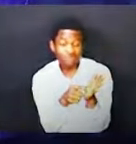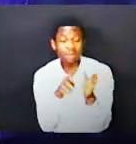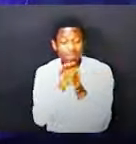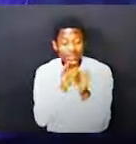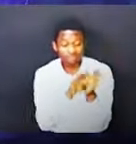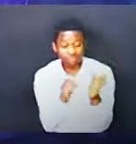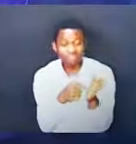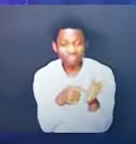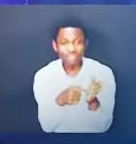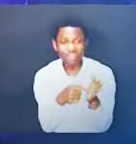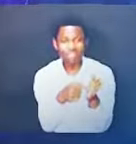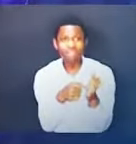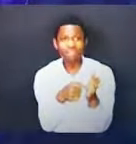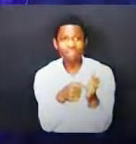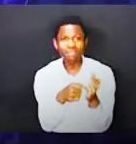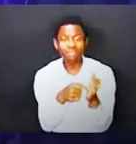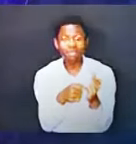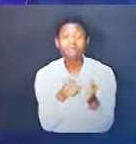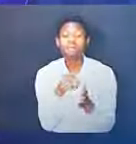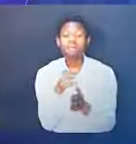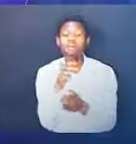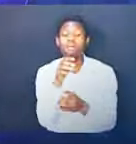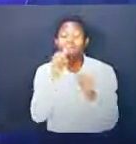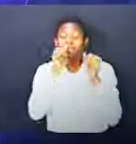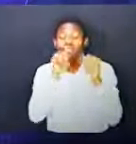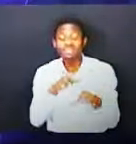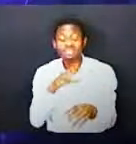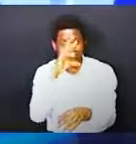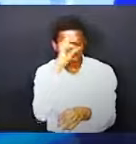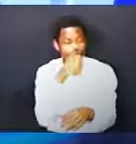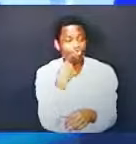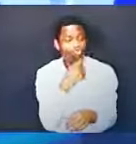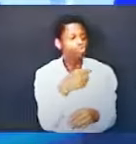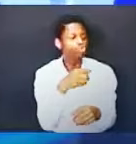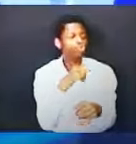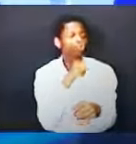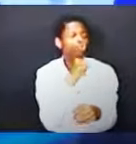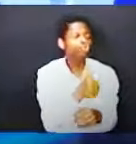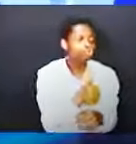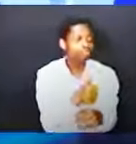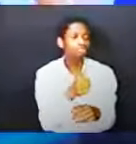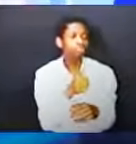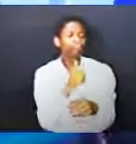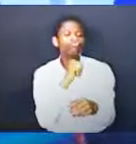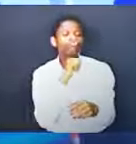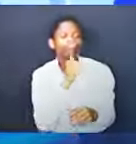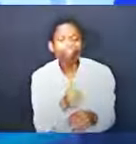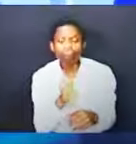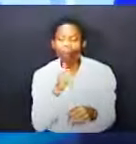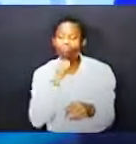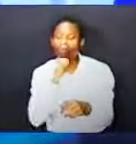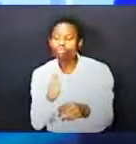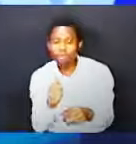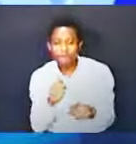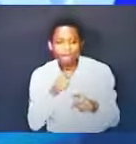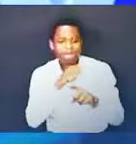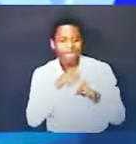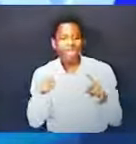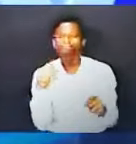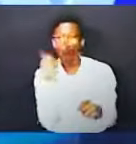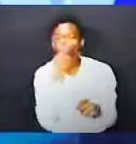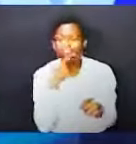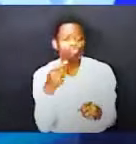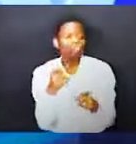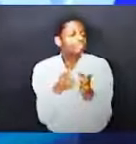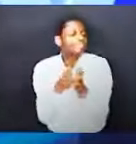who does not. But he didn't end with that's not bad. Not, but he said, but who delights? So Christianity is not